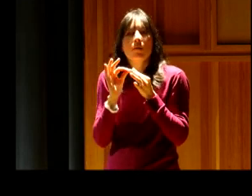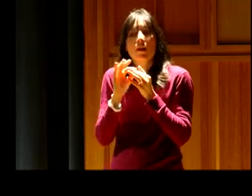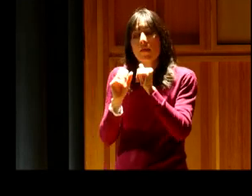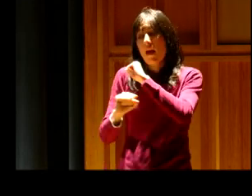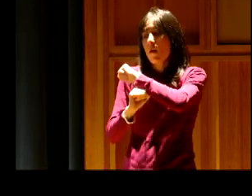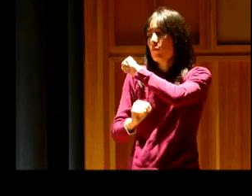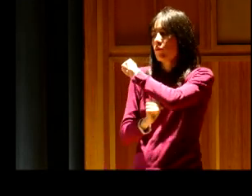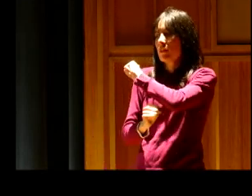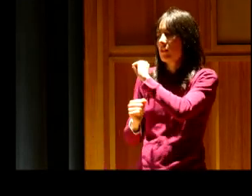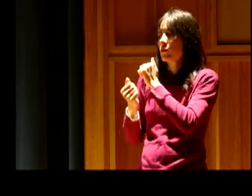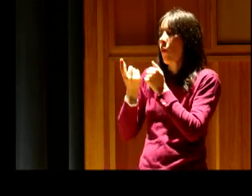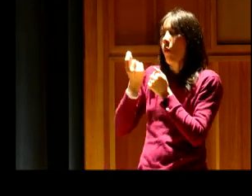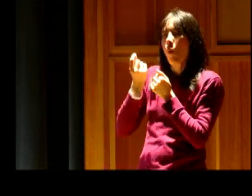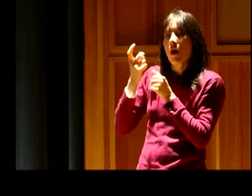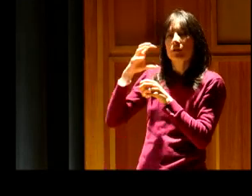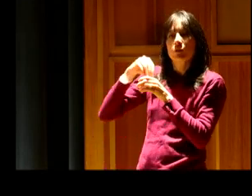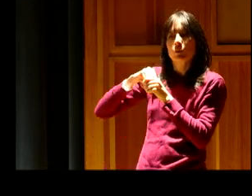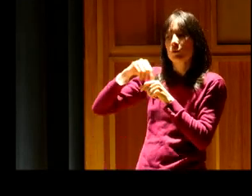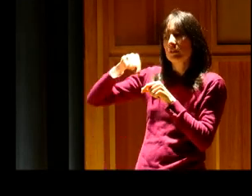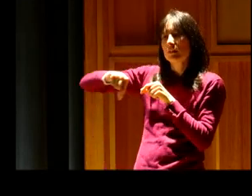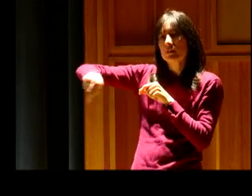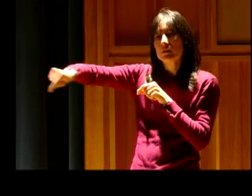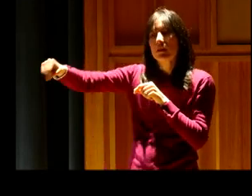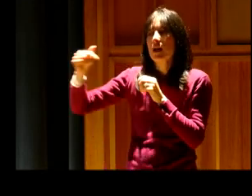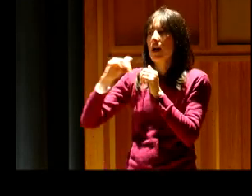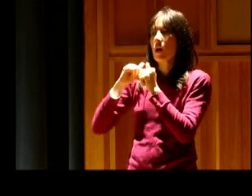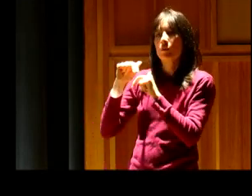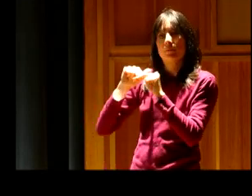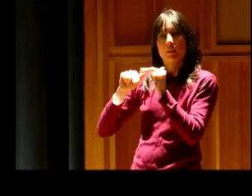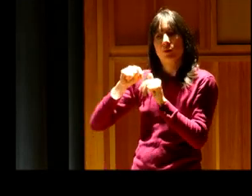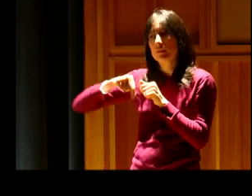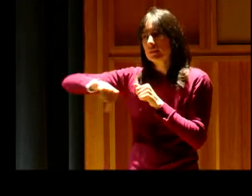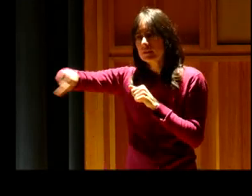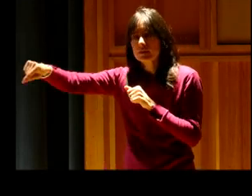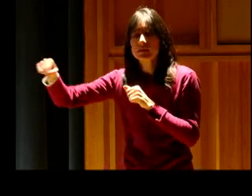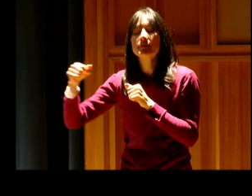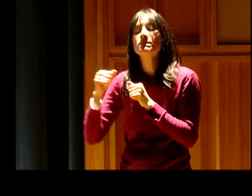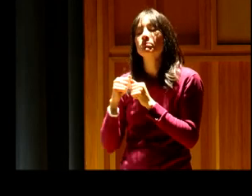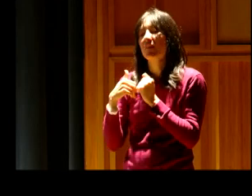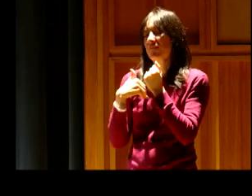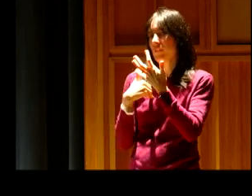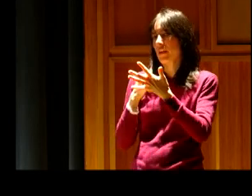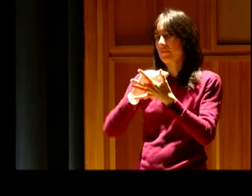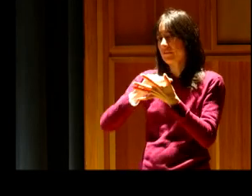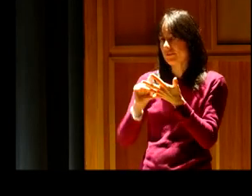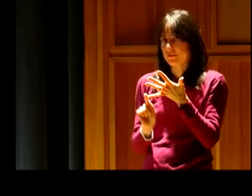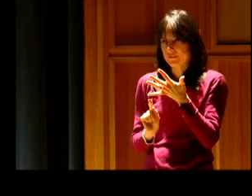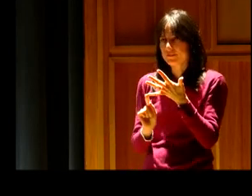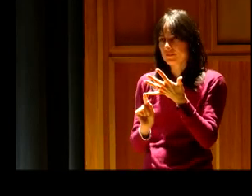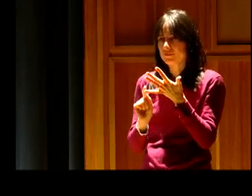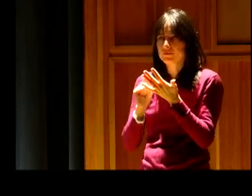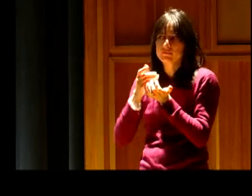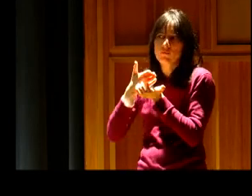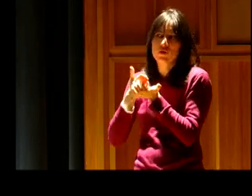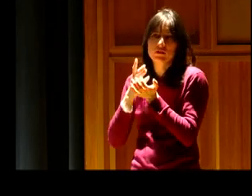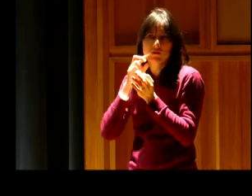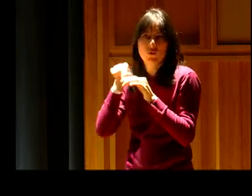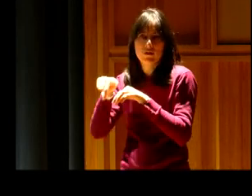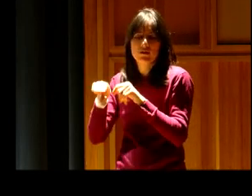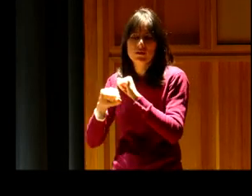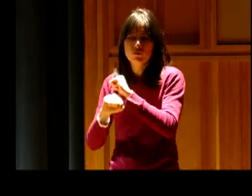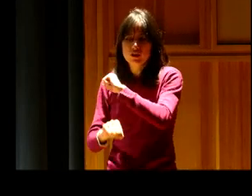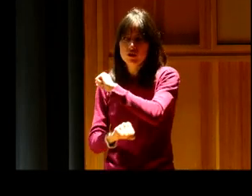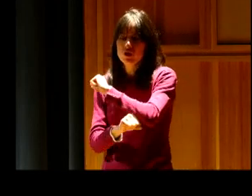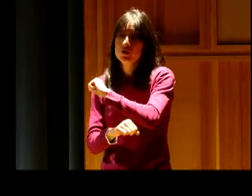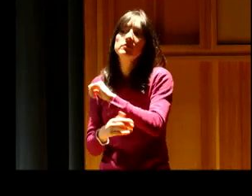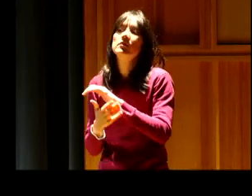pieces of it? How do they need to get built? How do we do this? And there's five pieces to this bridge. And I think what I will be saying here